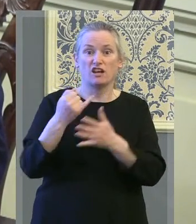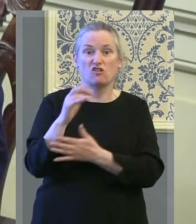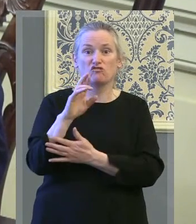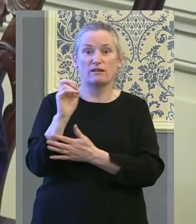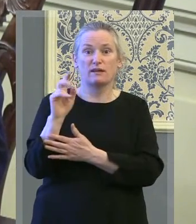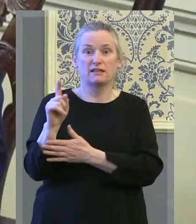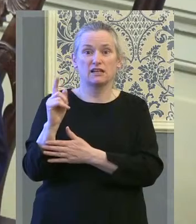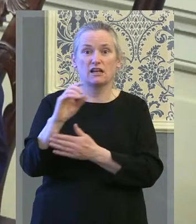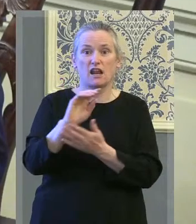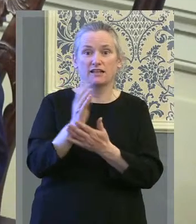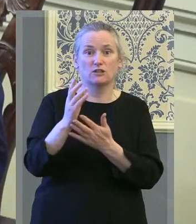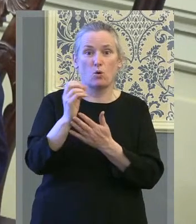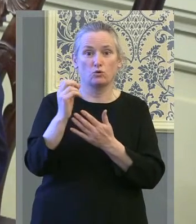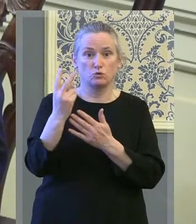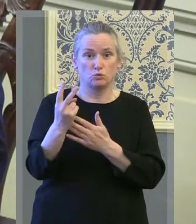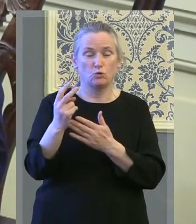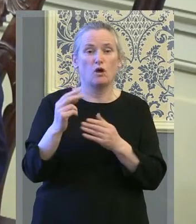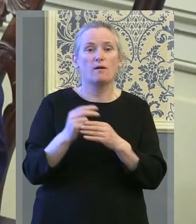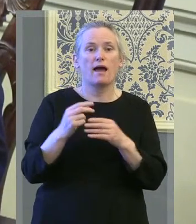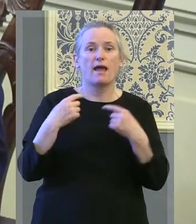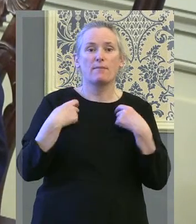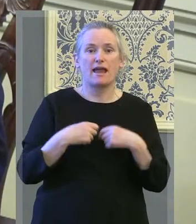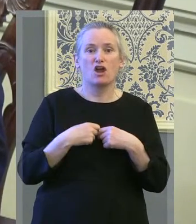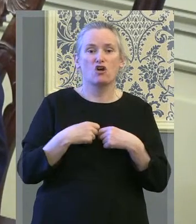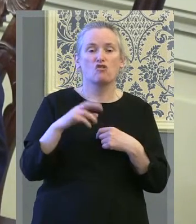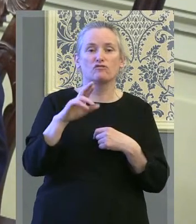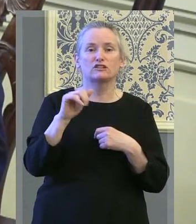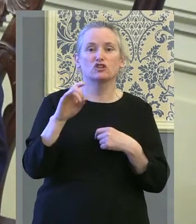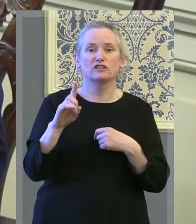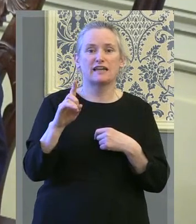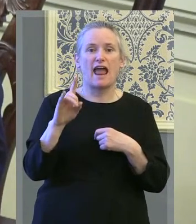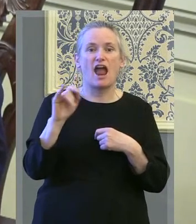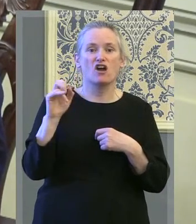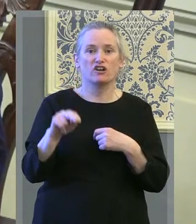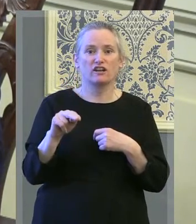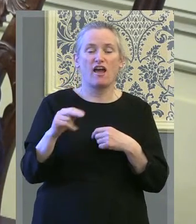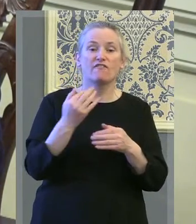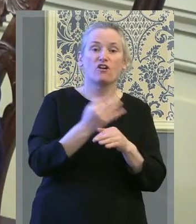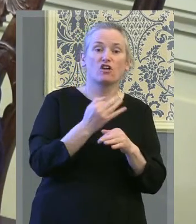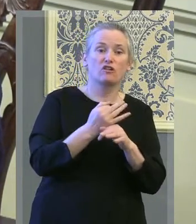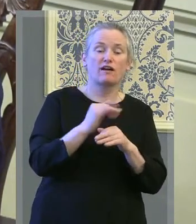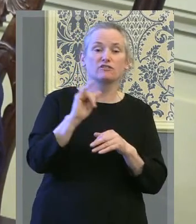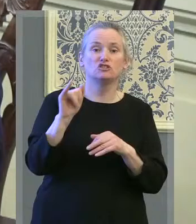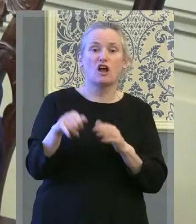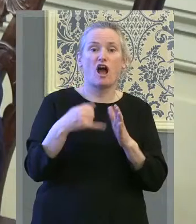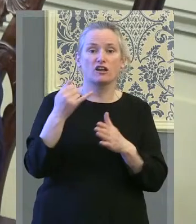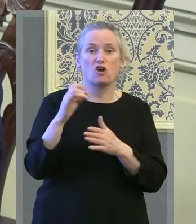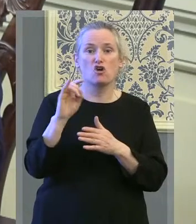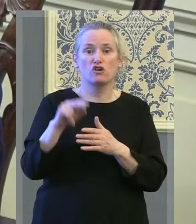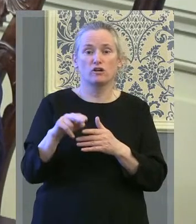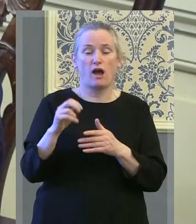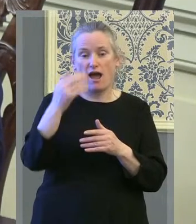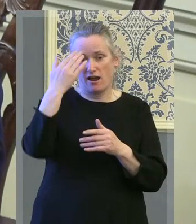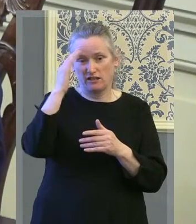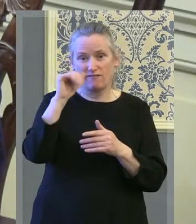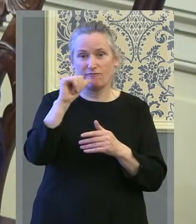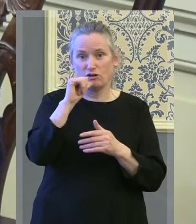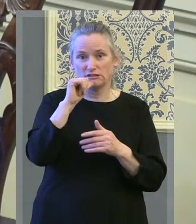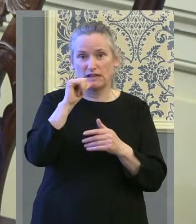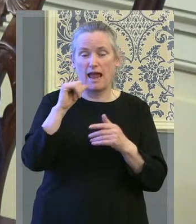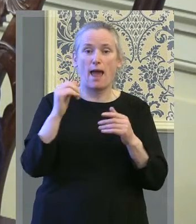1902 by Mayor Richard Hearn, father of John Hearn, who was Ireland's first ambassador to the United States of America, as you all